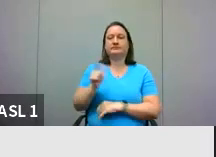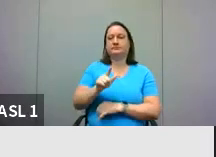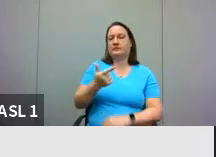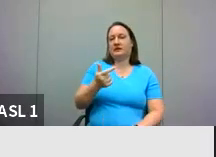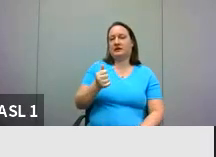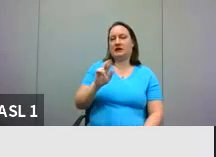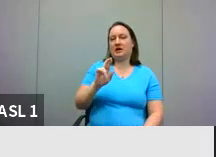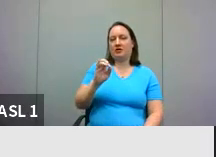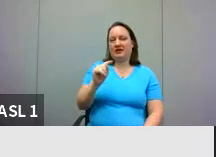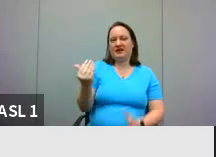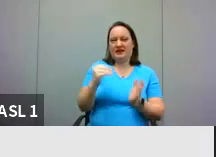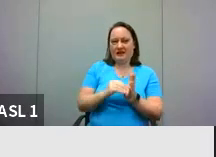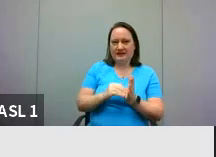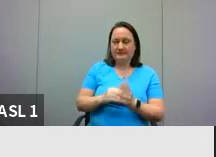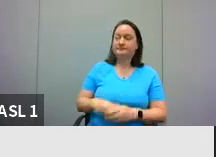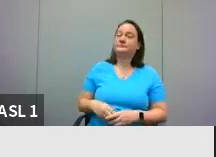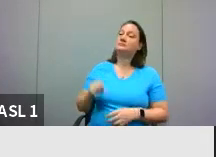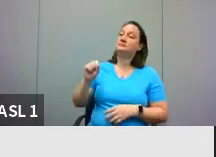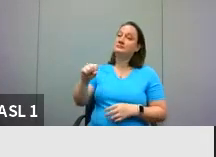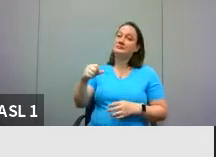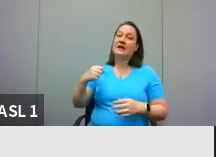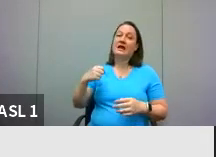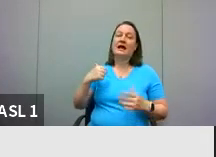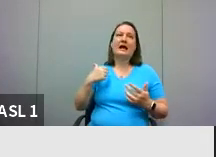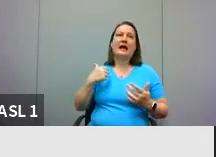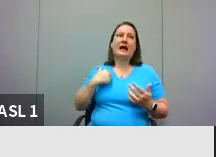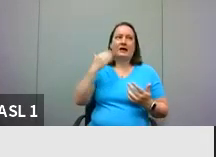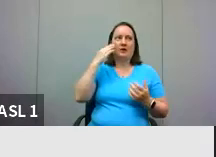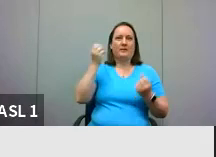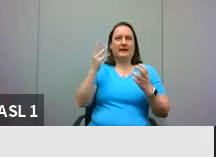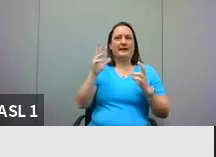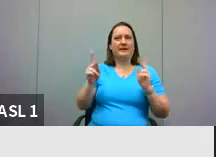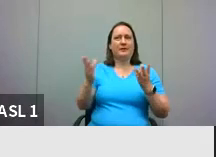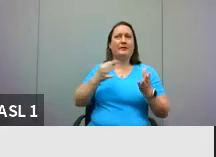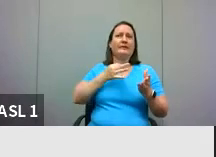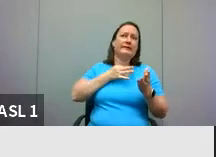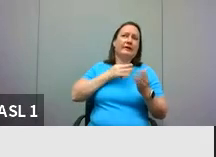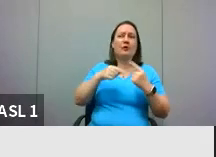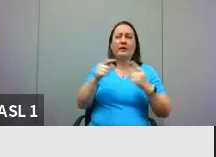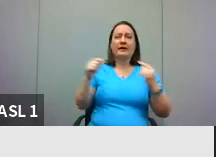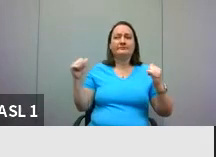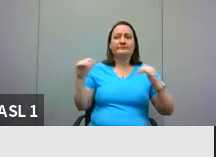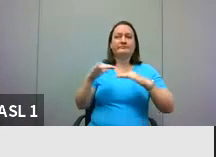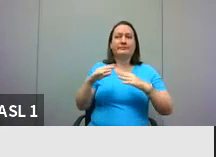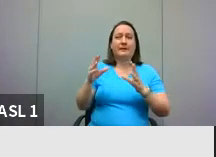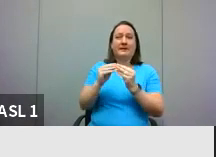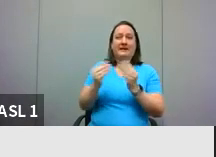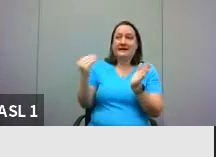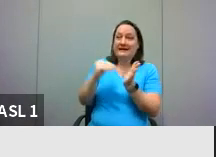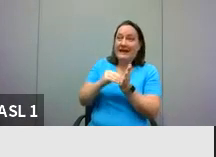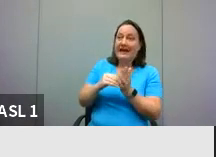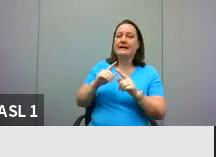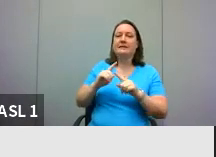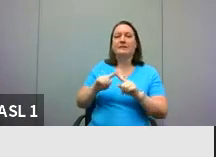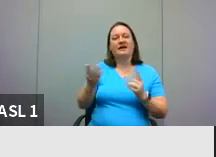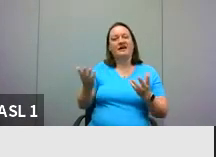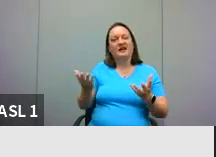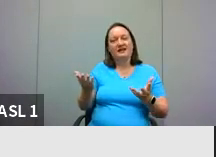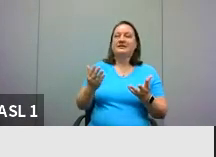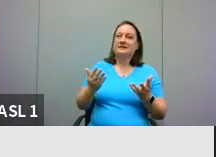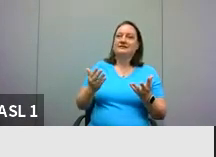probably wondering, when we'll be getting back to in-person meetings. But again, as Lauren mentioned, it's really just up